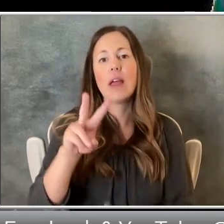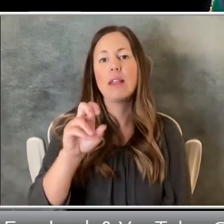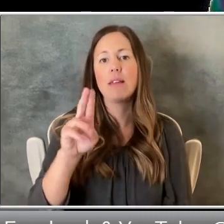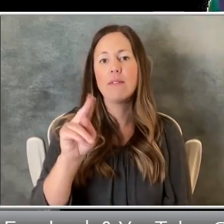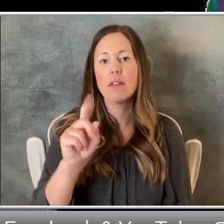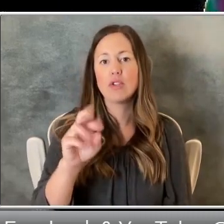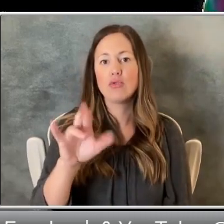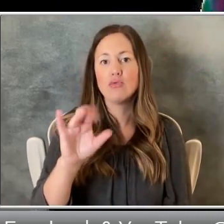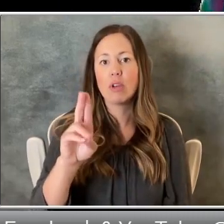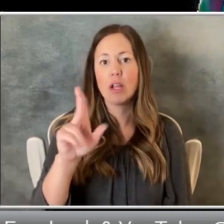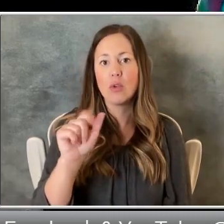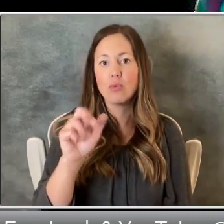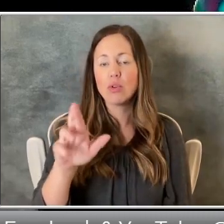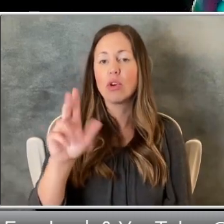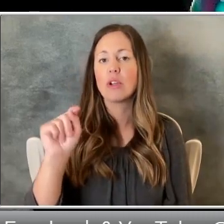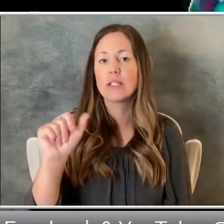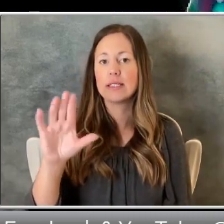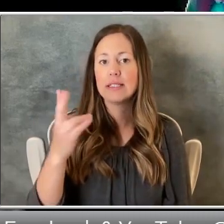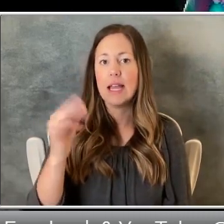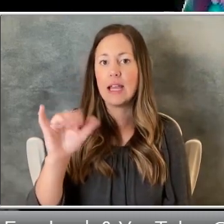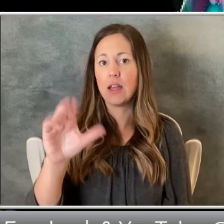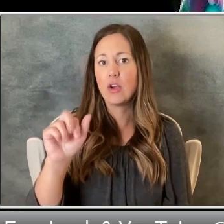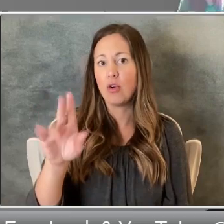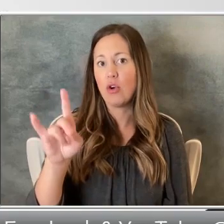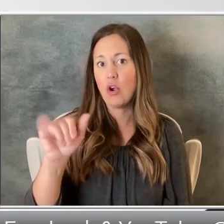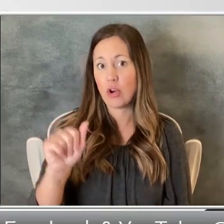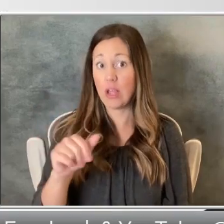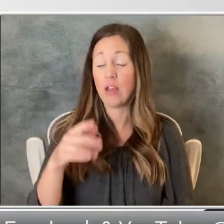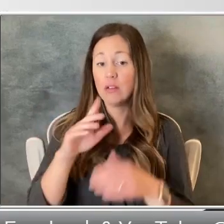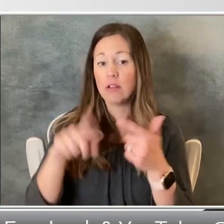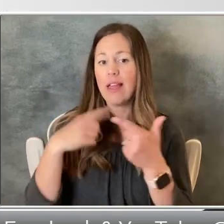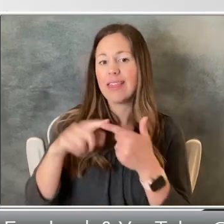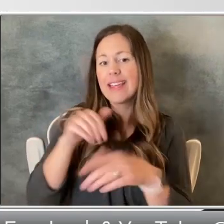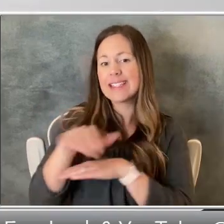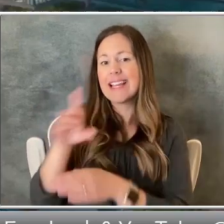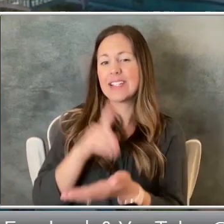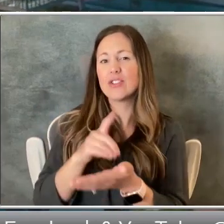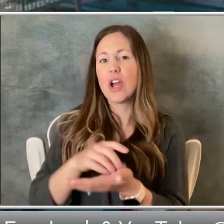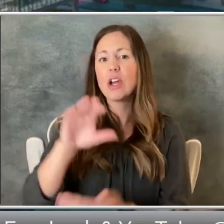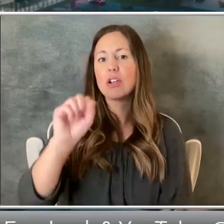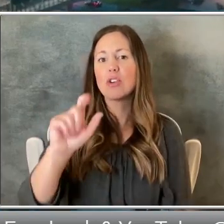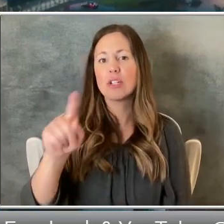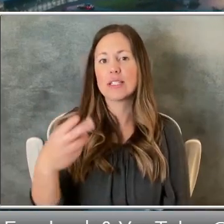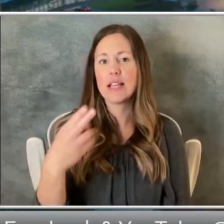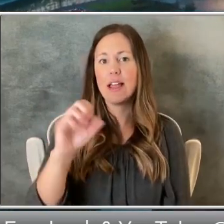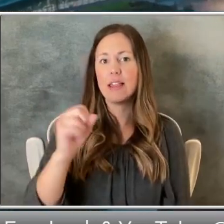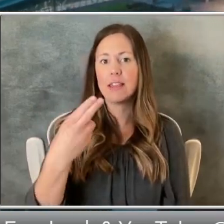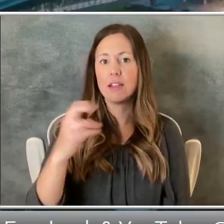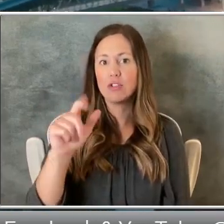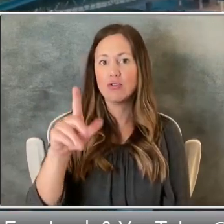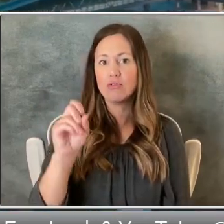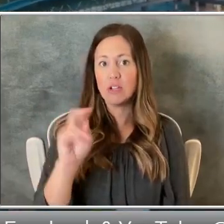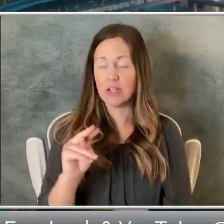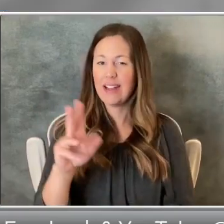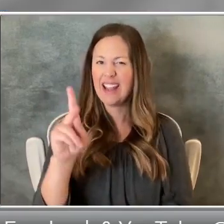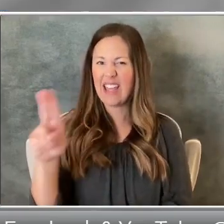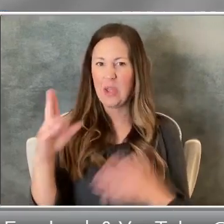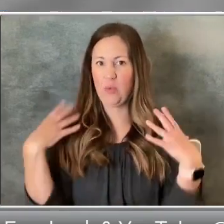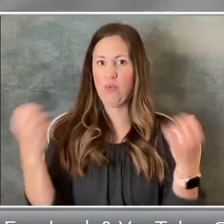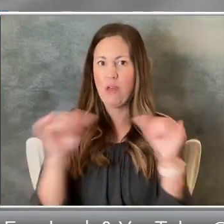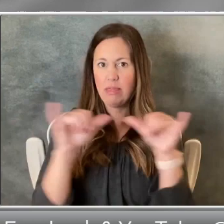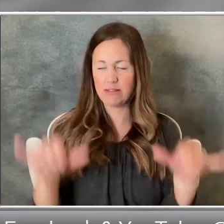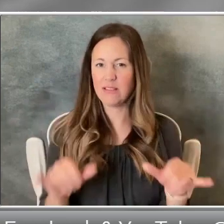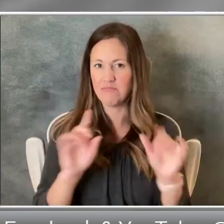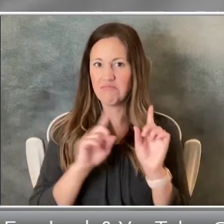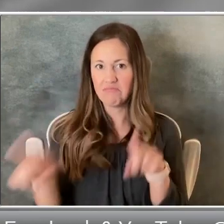tachycardia, her Joplin doctor then sent her to Dr. Seth Sheldon at the University of Kansas Health System. I could tell he cared, and